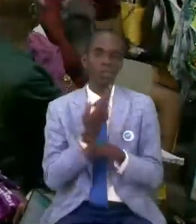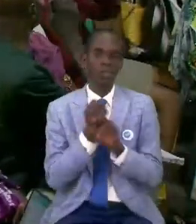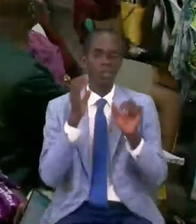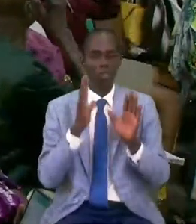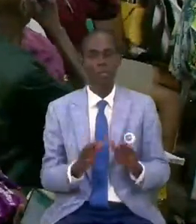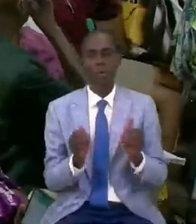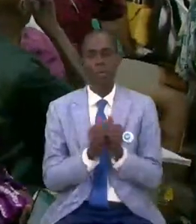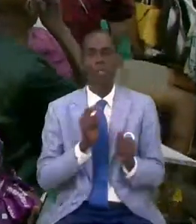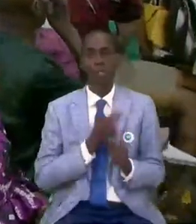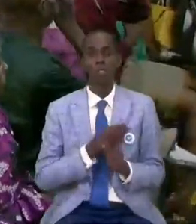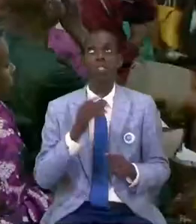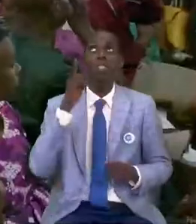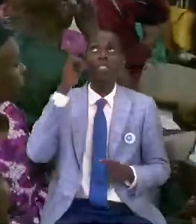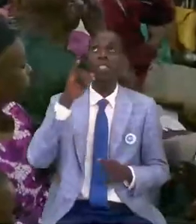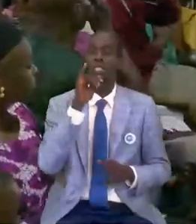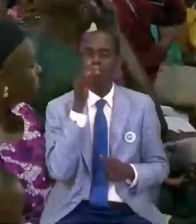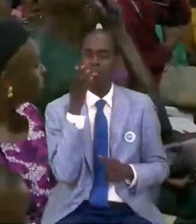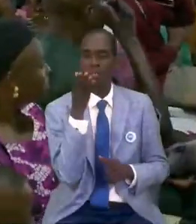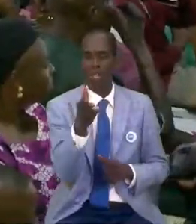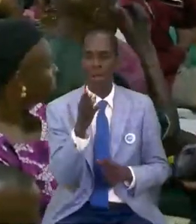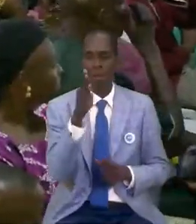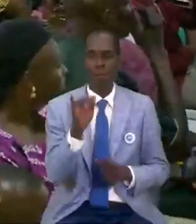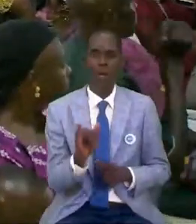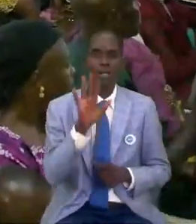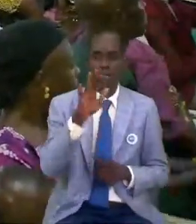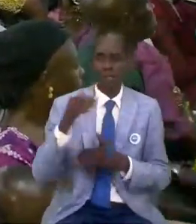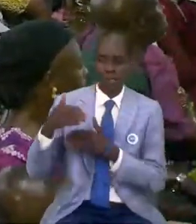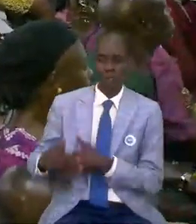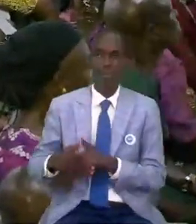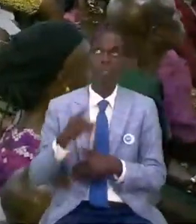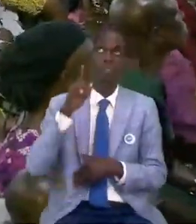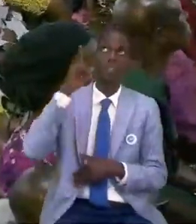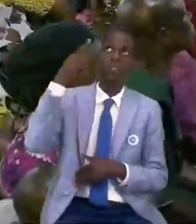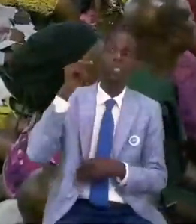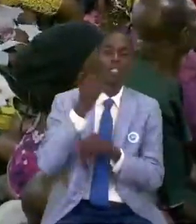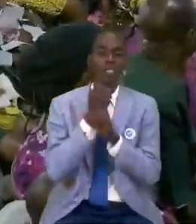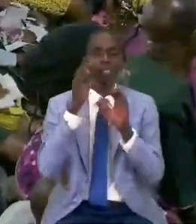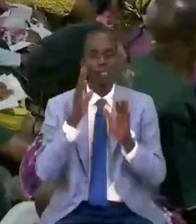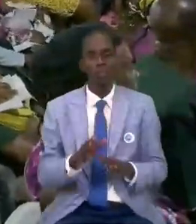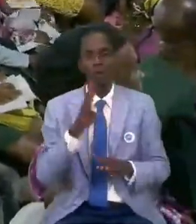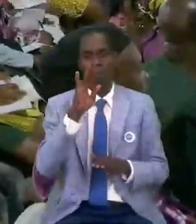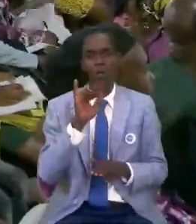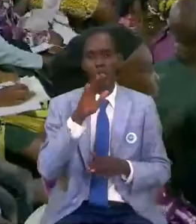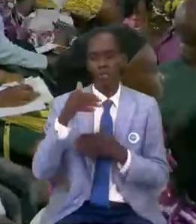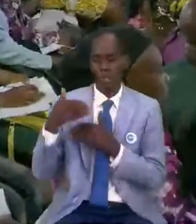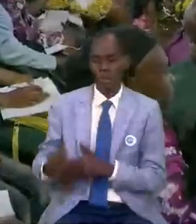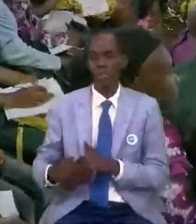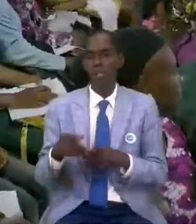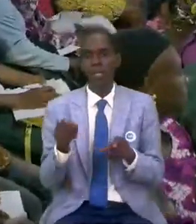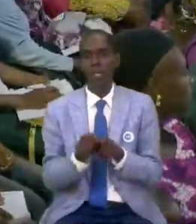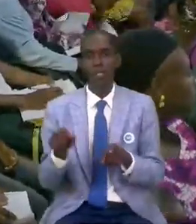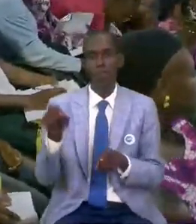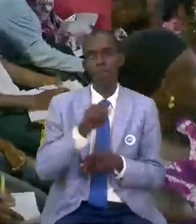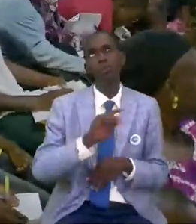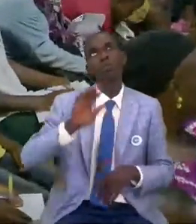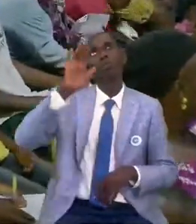Savior by your side there? As you indicate, I want the salvation of the Lord. That salvation, your own salvation, ready